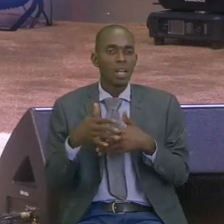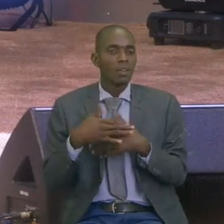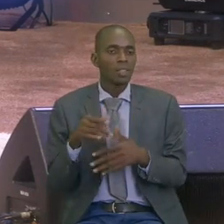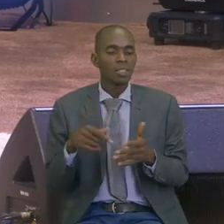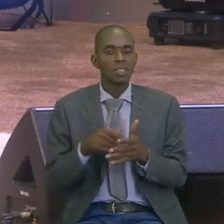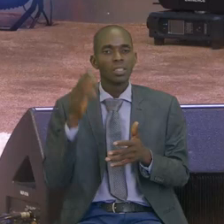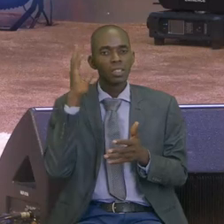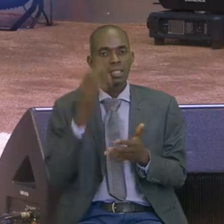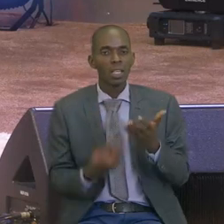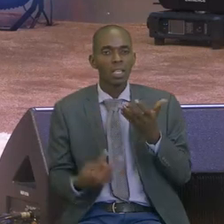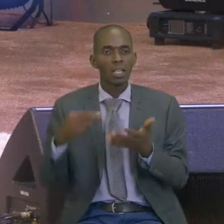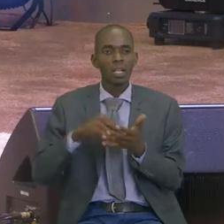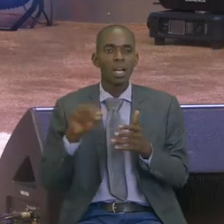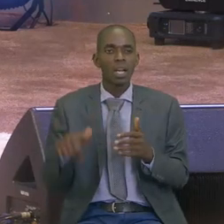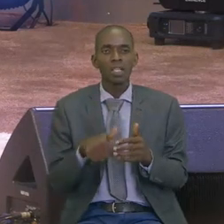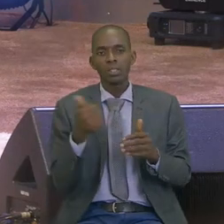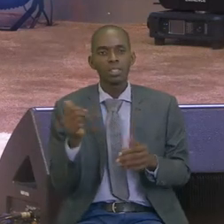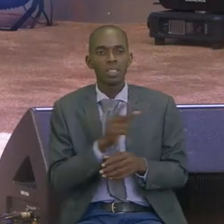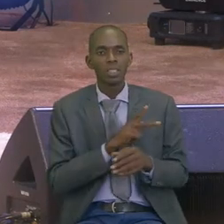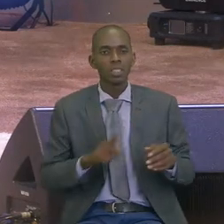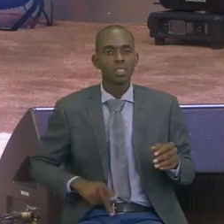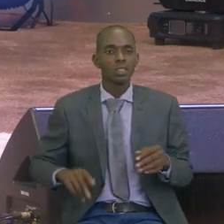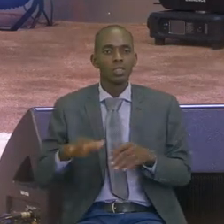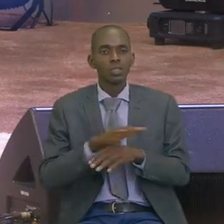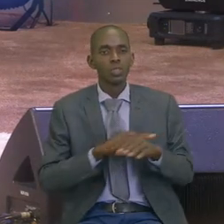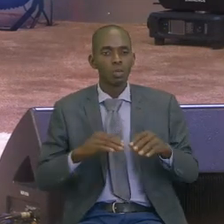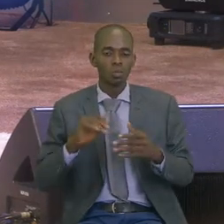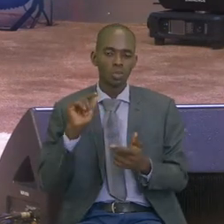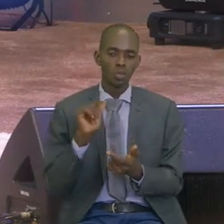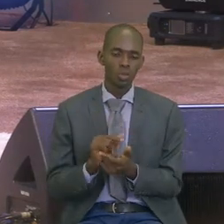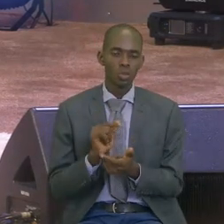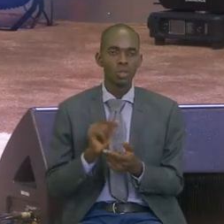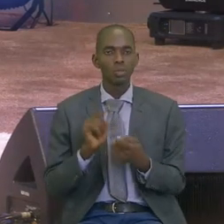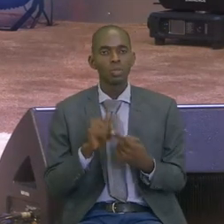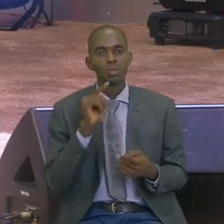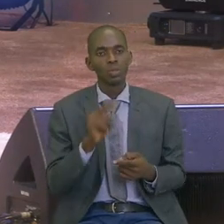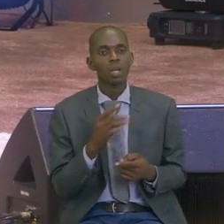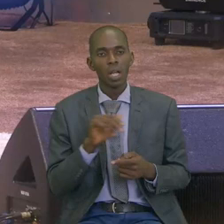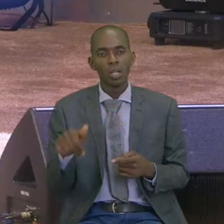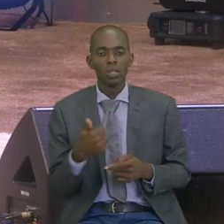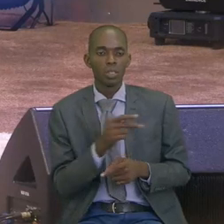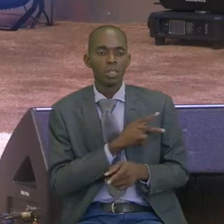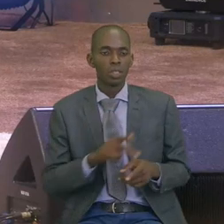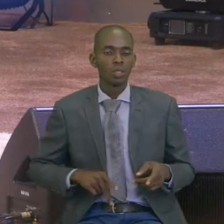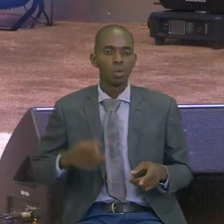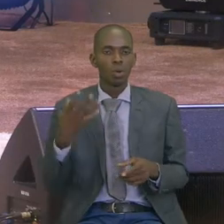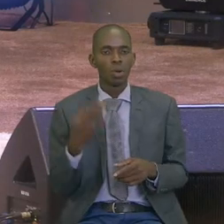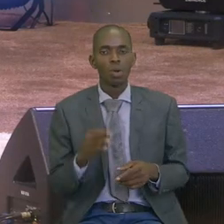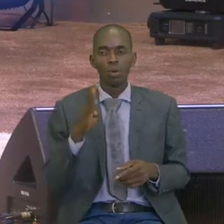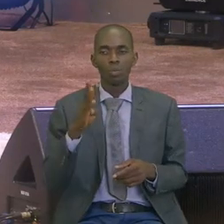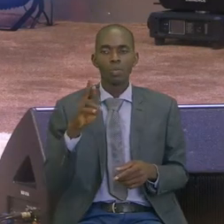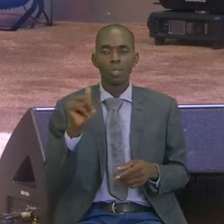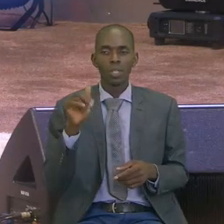another kingdom inferior to thee, and another third kingdom of brass, which shall